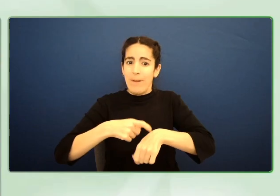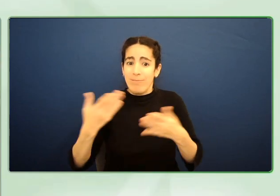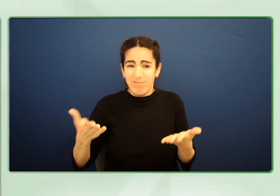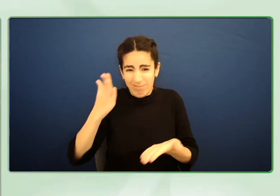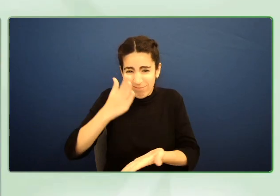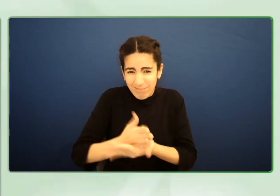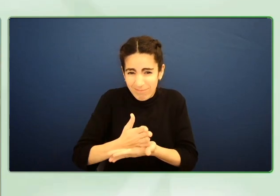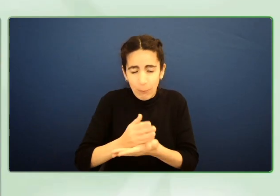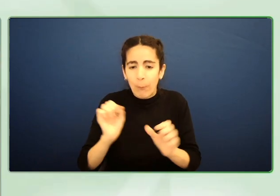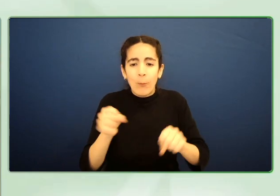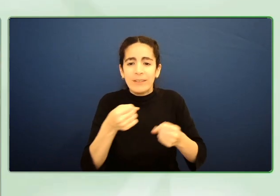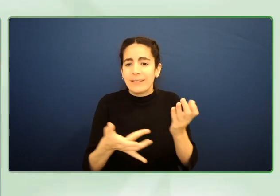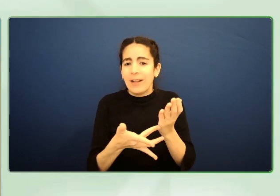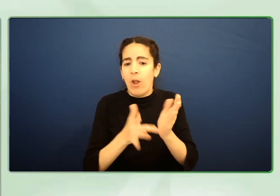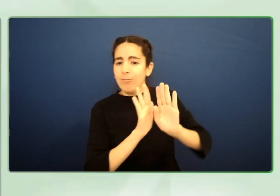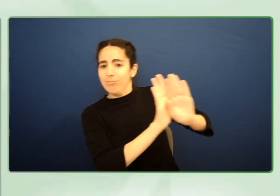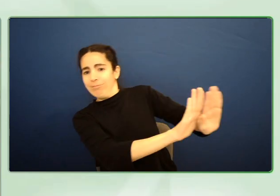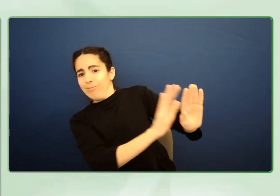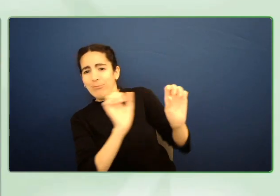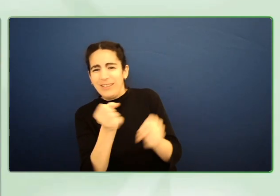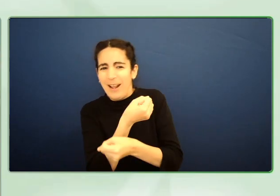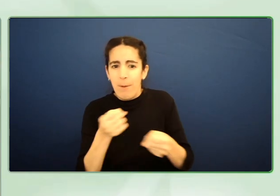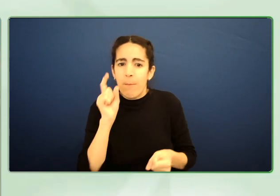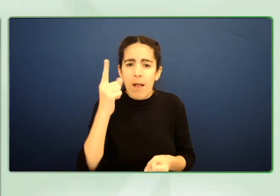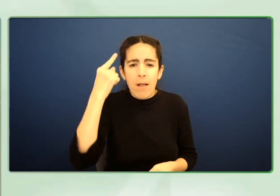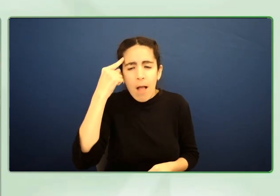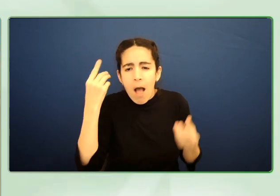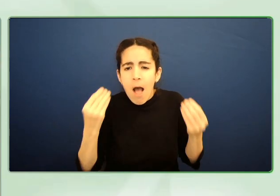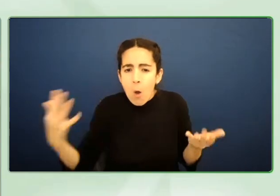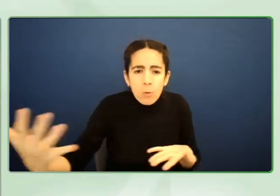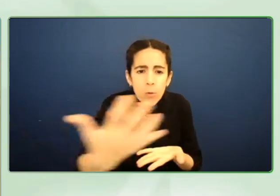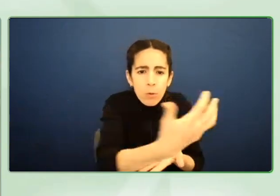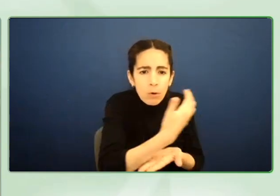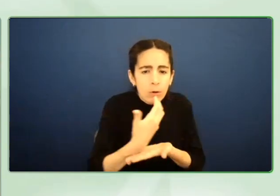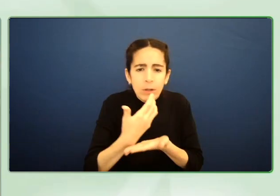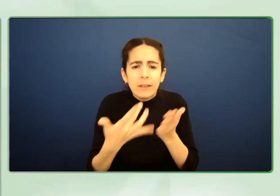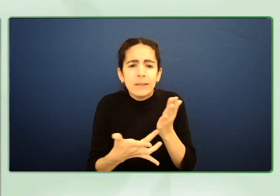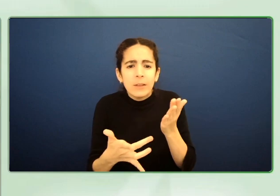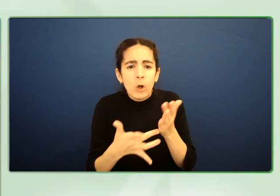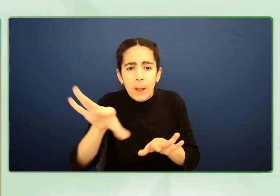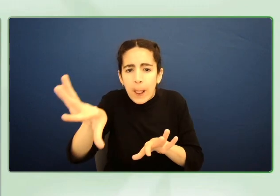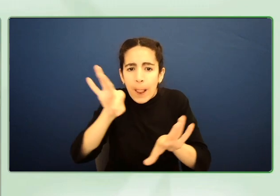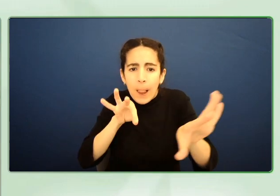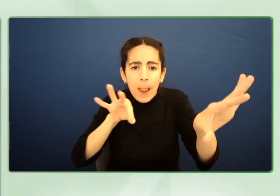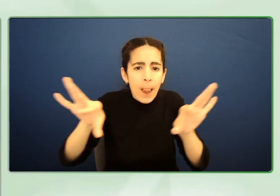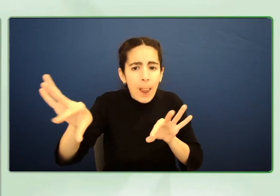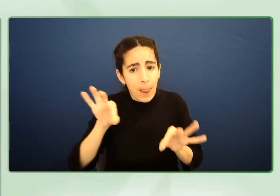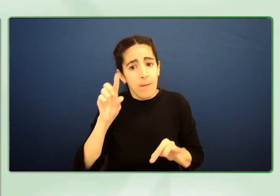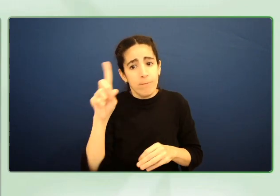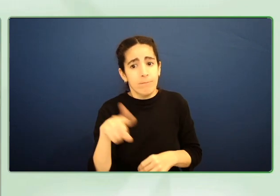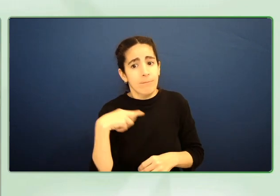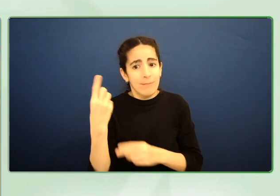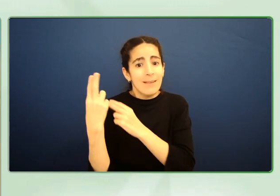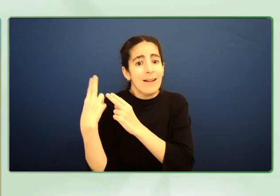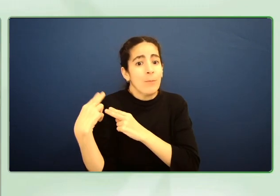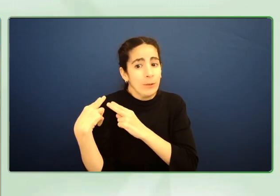the technology. And we have to, it's our responsibility, to teach our children that this is a tool, That's not a game, that's not a